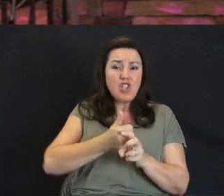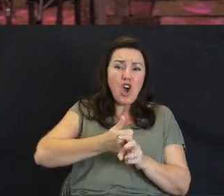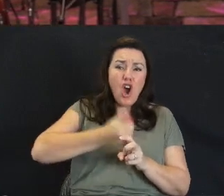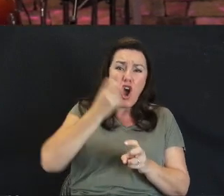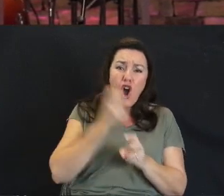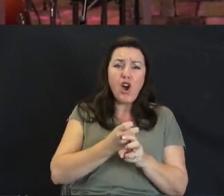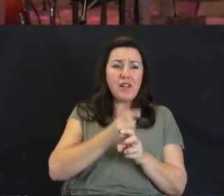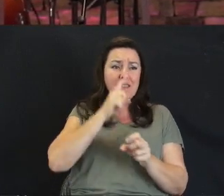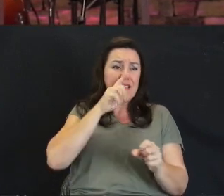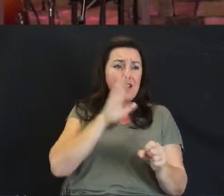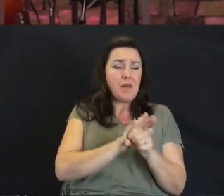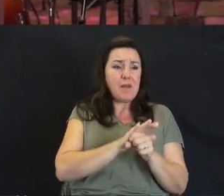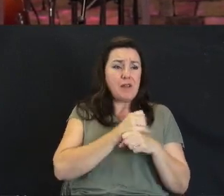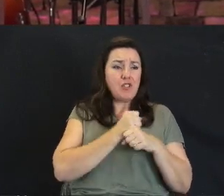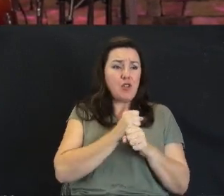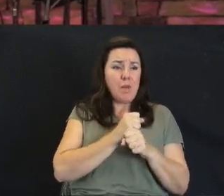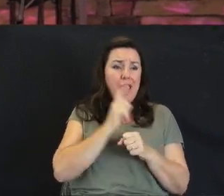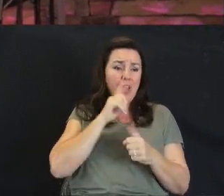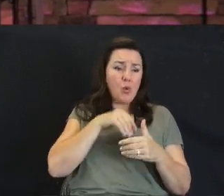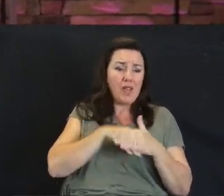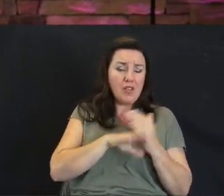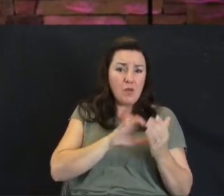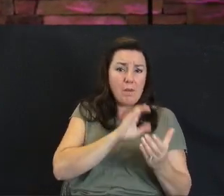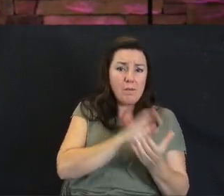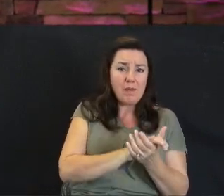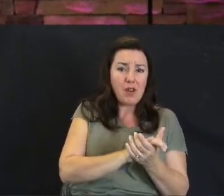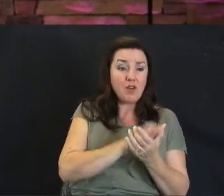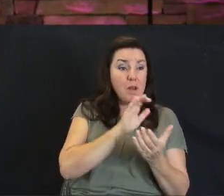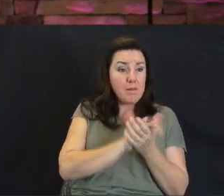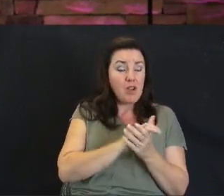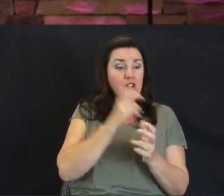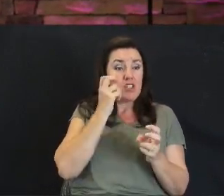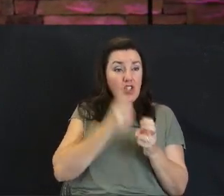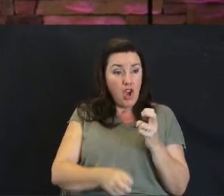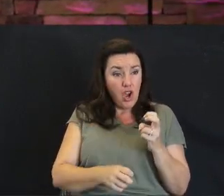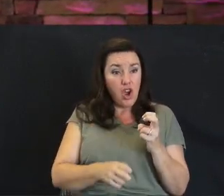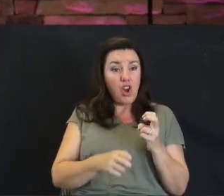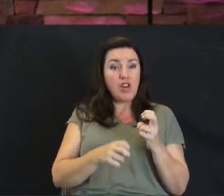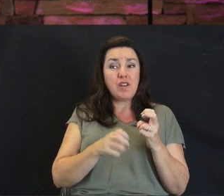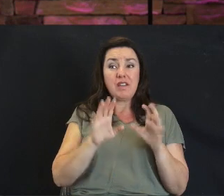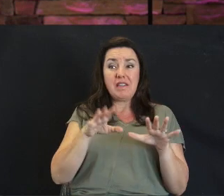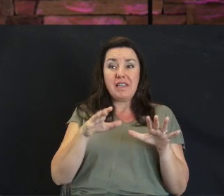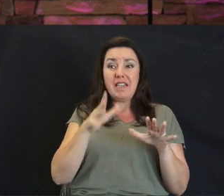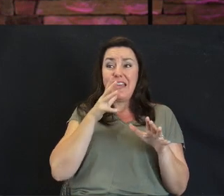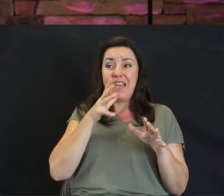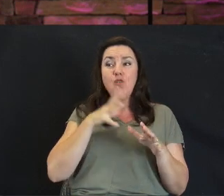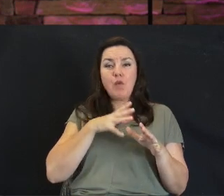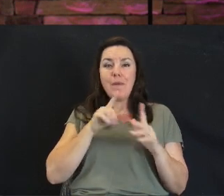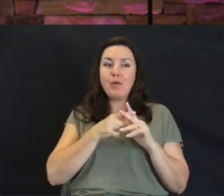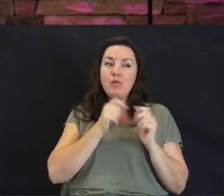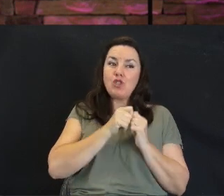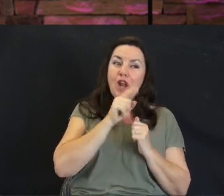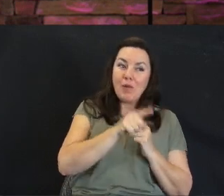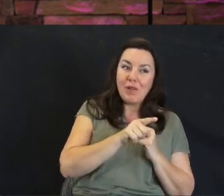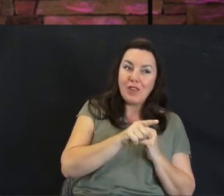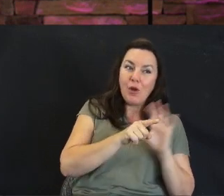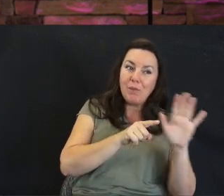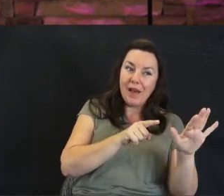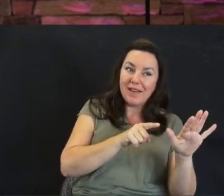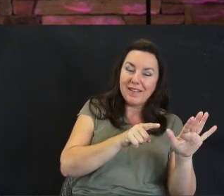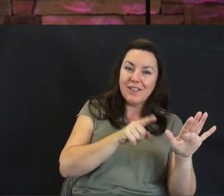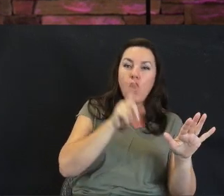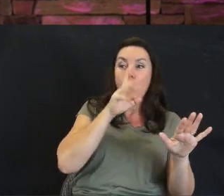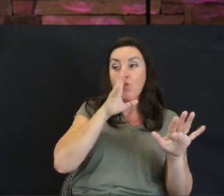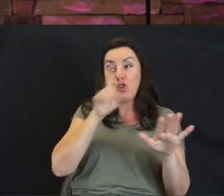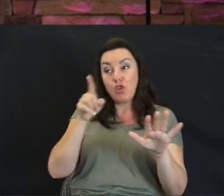institutions You will ever enter into Marriage is hard And by the way women We're starting with you I'm getting to the men So just hold tight Okay So